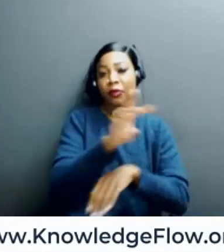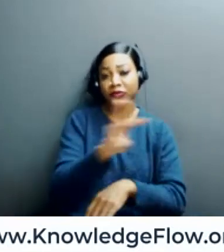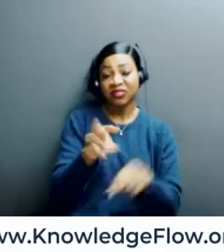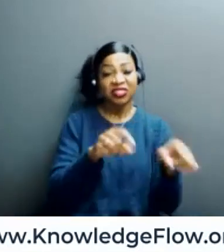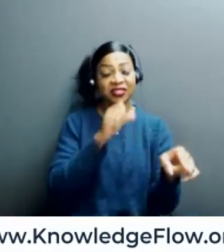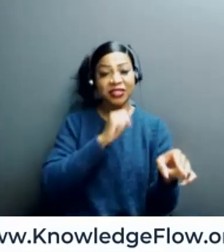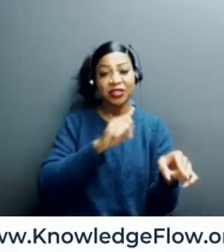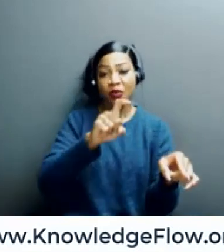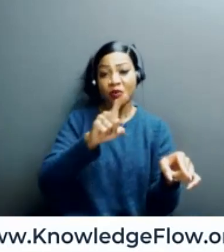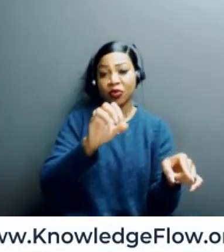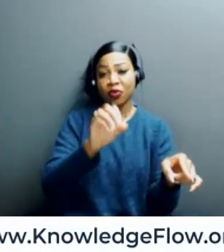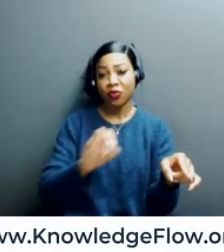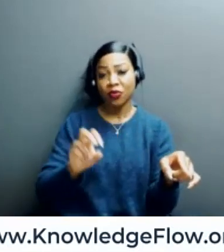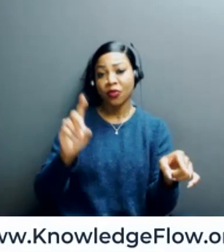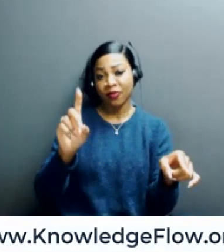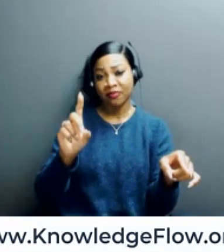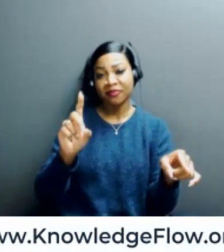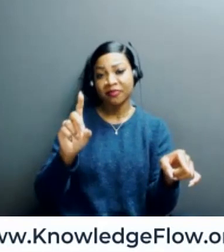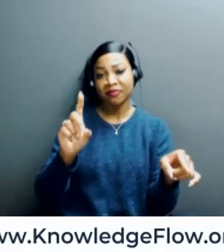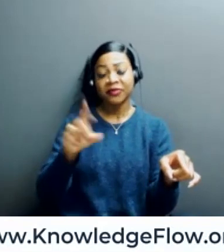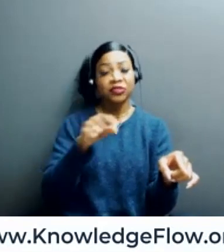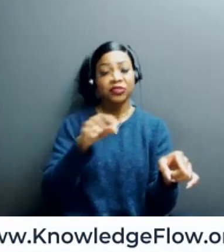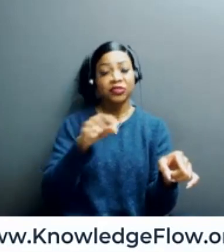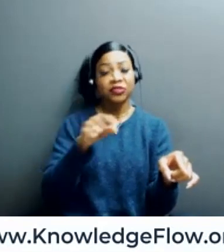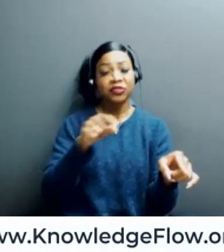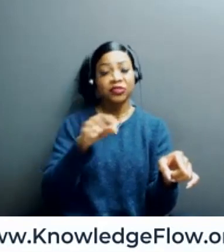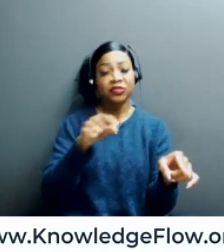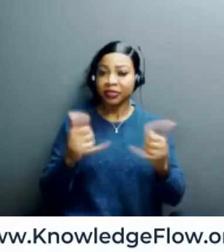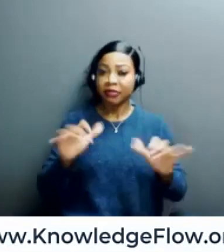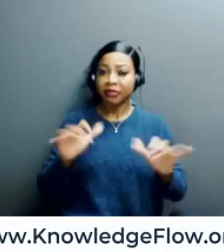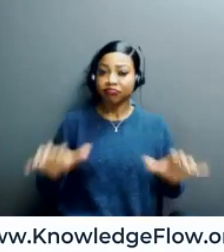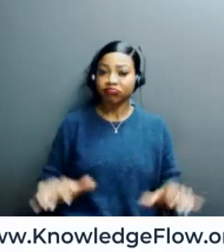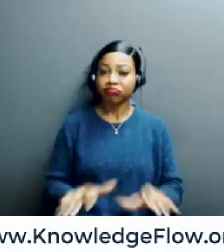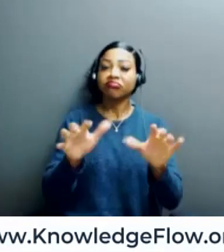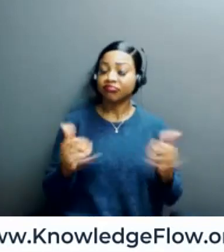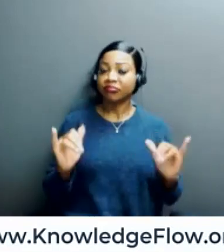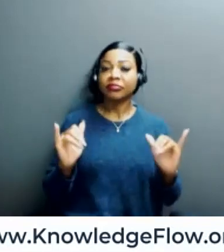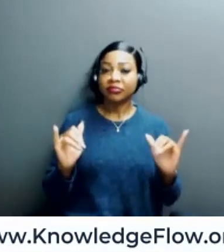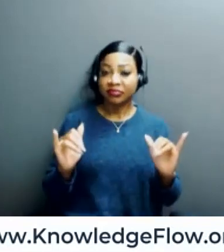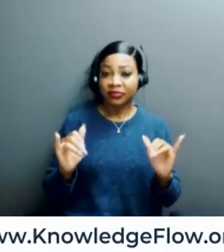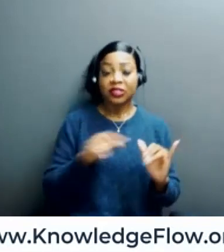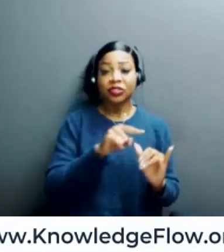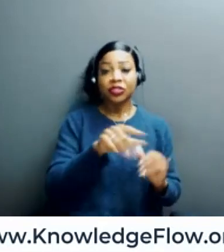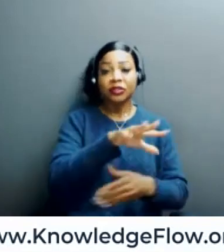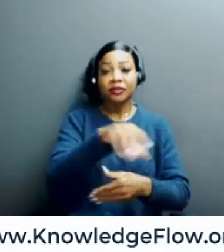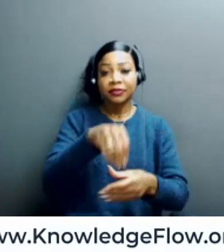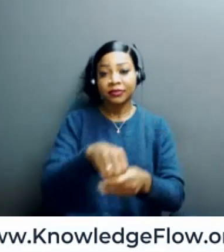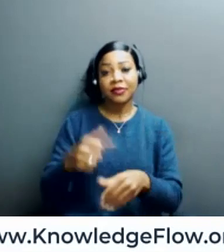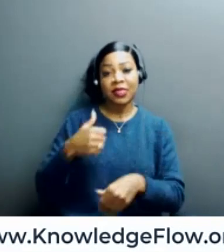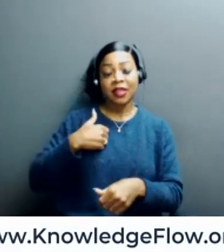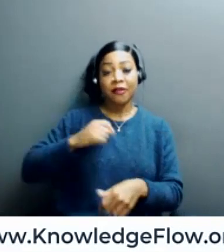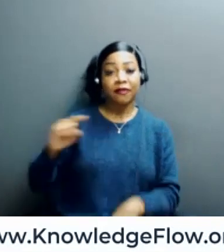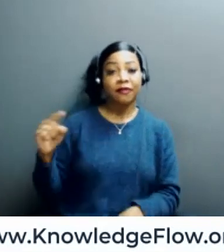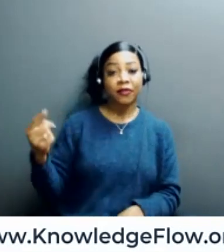old woman who is very capable very active still and she was part of Canada's very